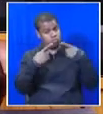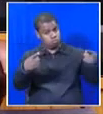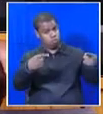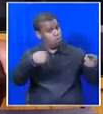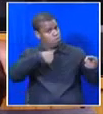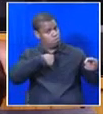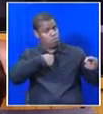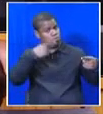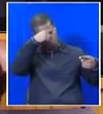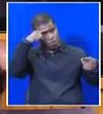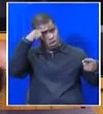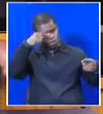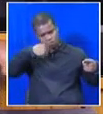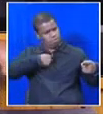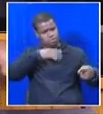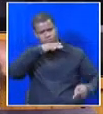Angipuzu jwala mina.